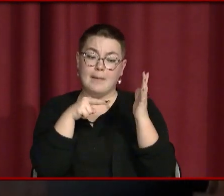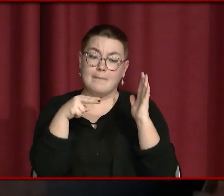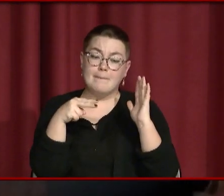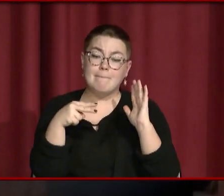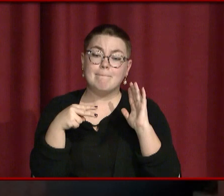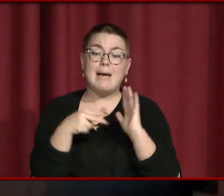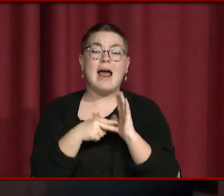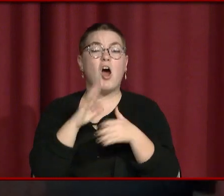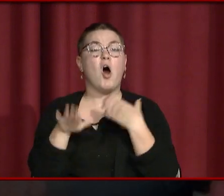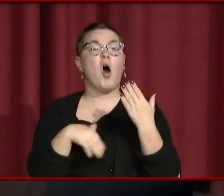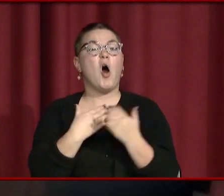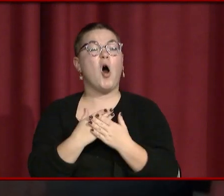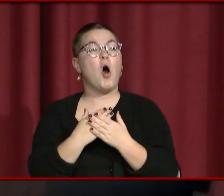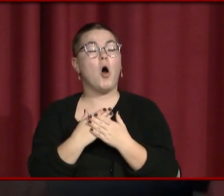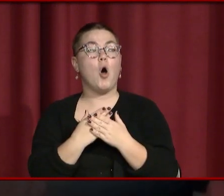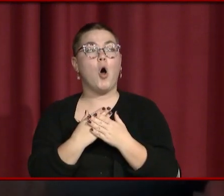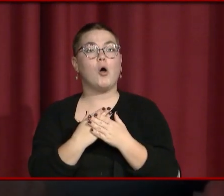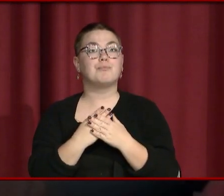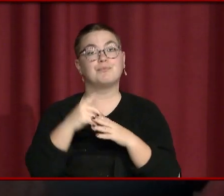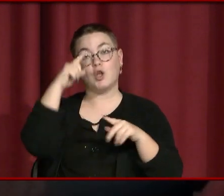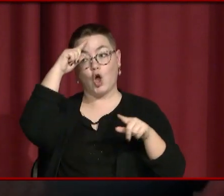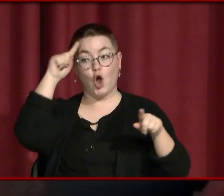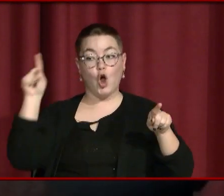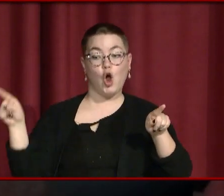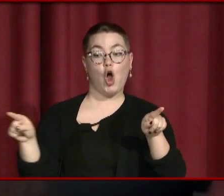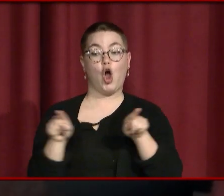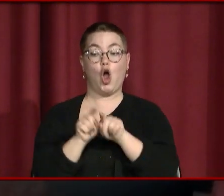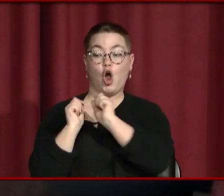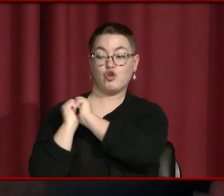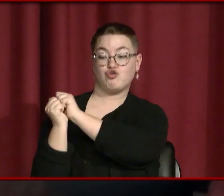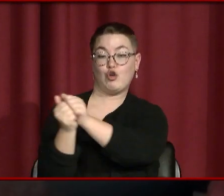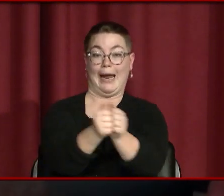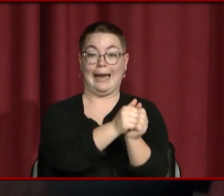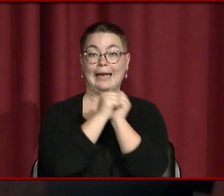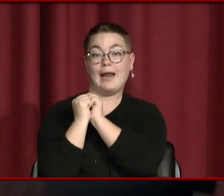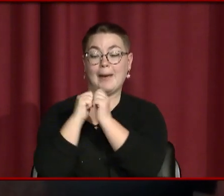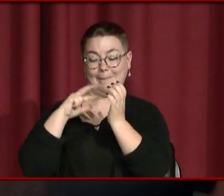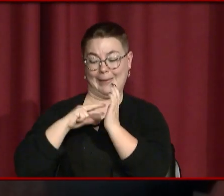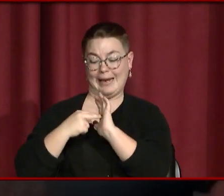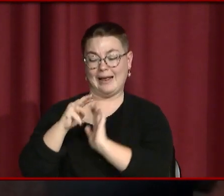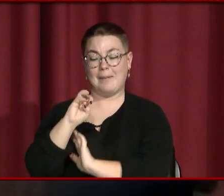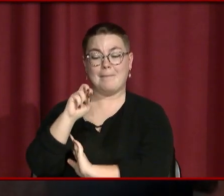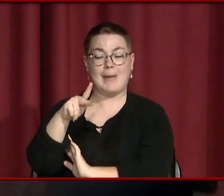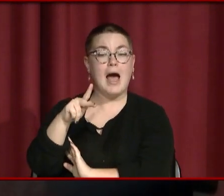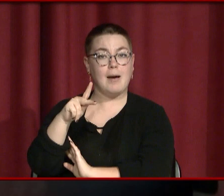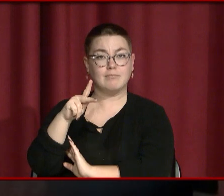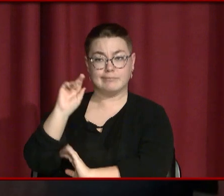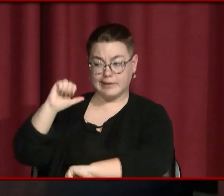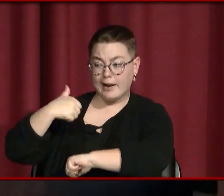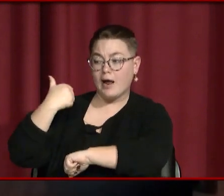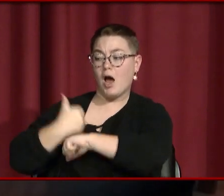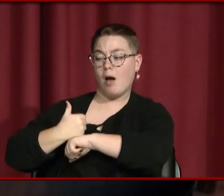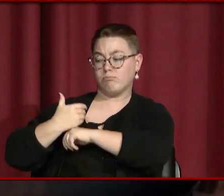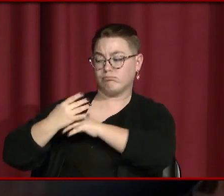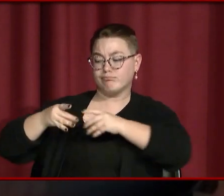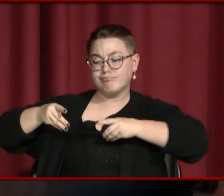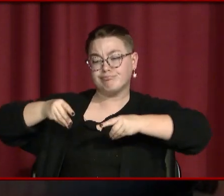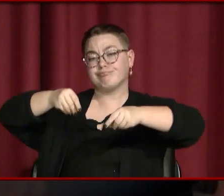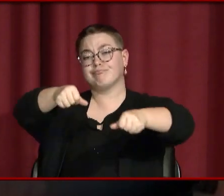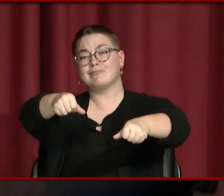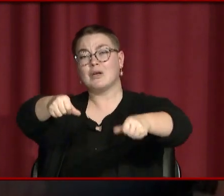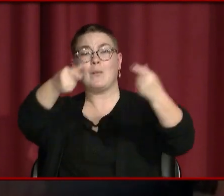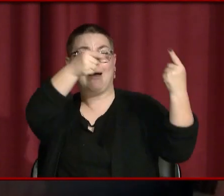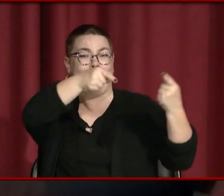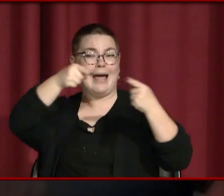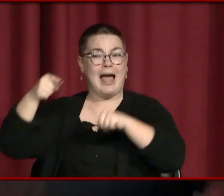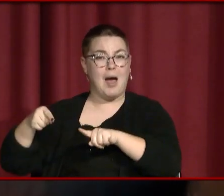of compromise, that those better angels would prevail in the mapping process. That is not what we saw. Instead, what we saw, this